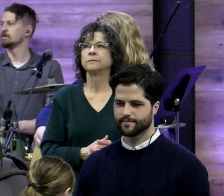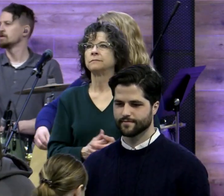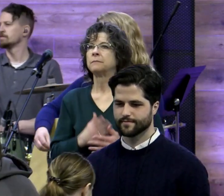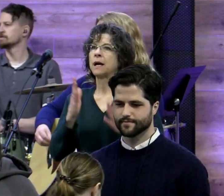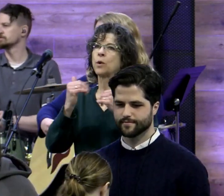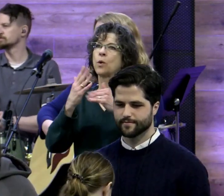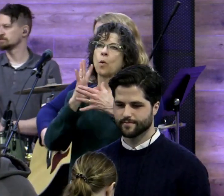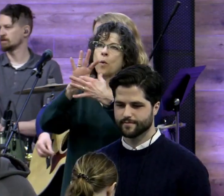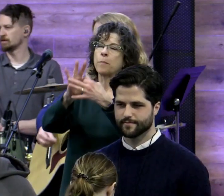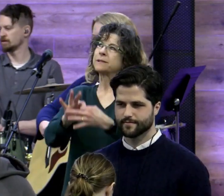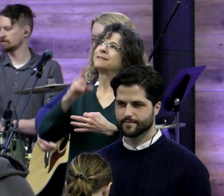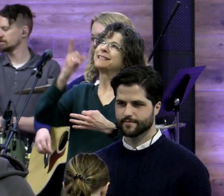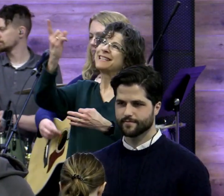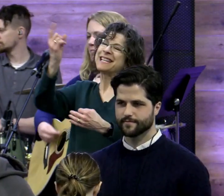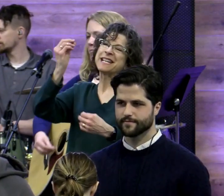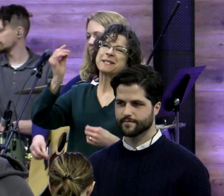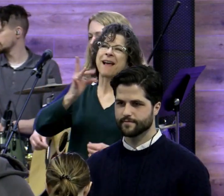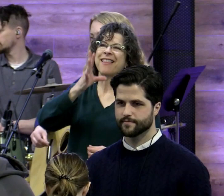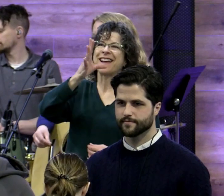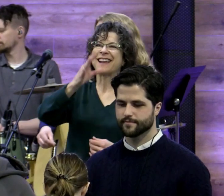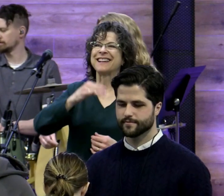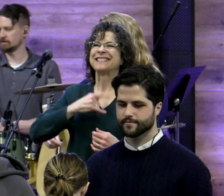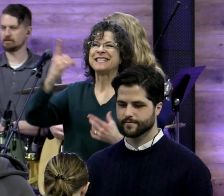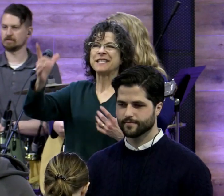cornerstone, this solid.